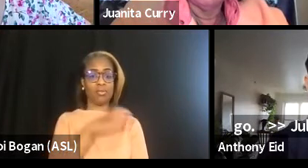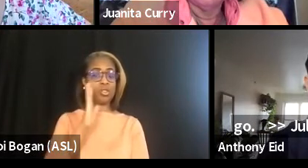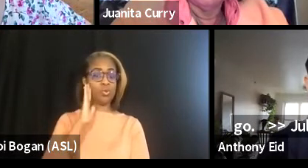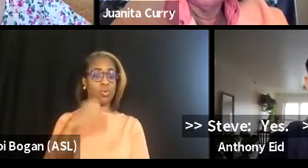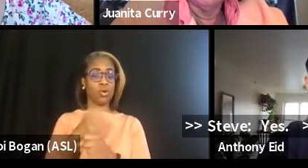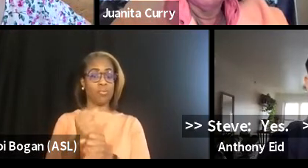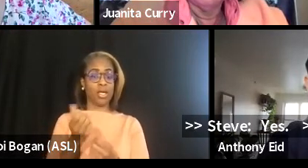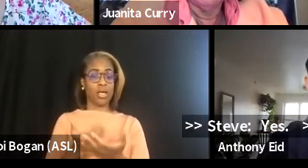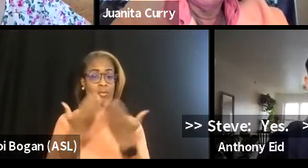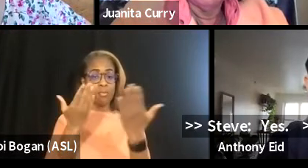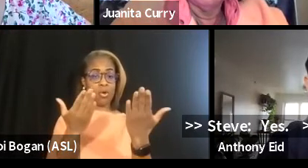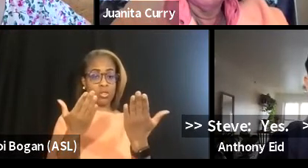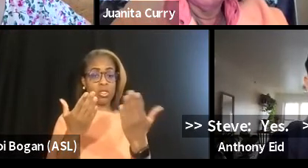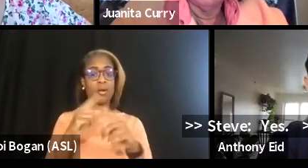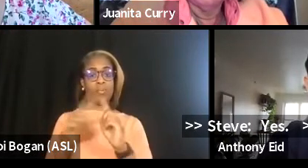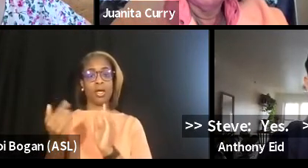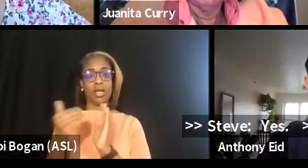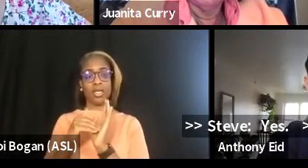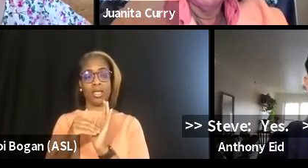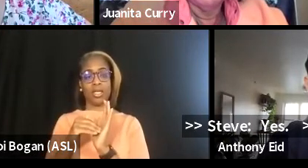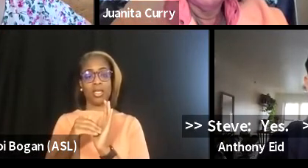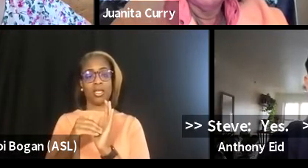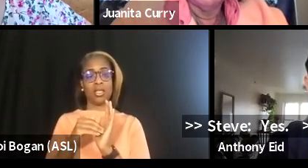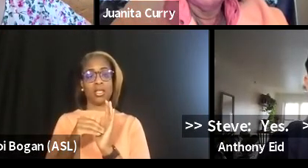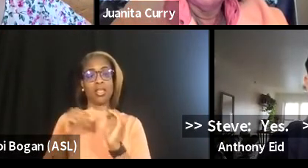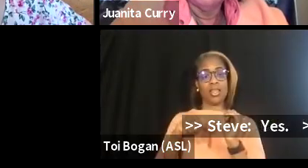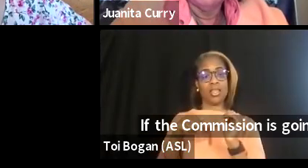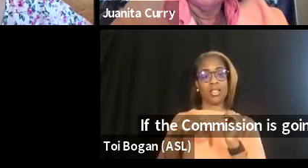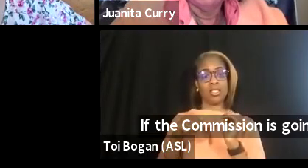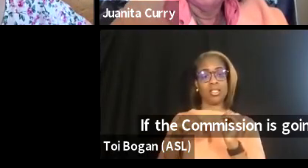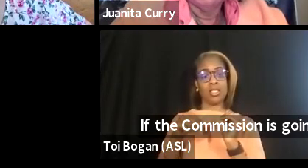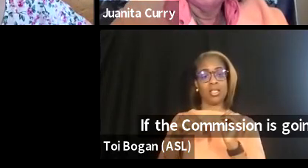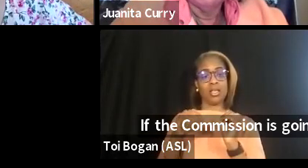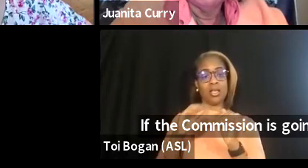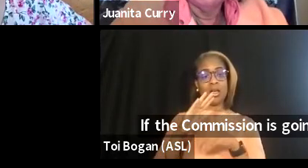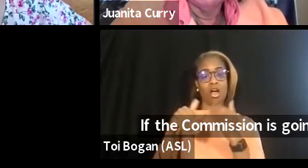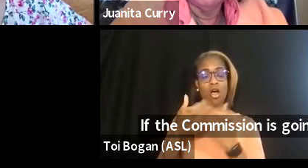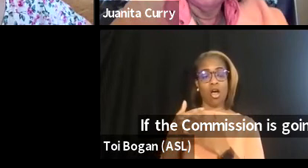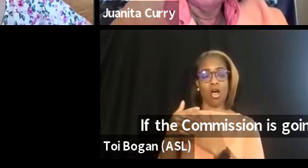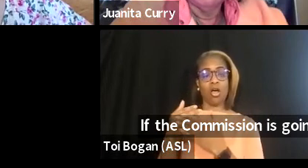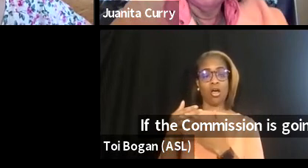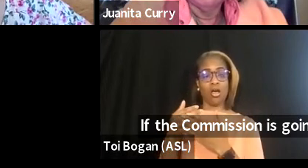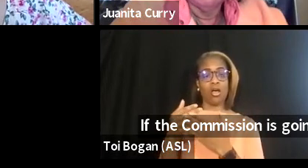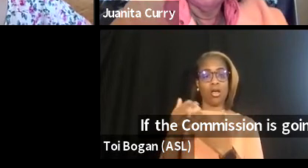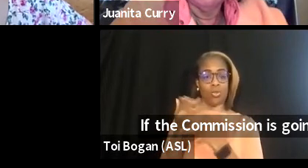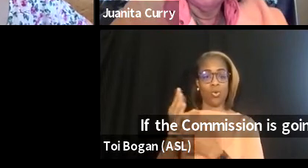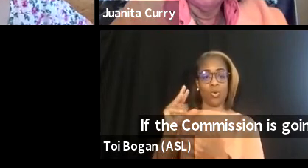motion, but again, just to highlight that this would be all facilitated through MDOS,